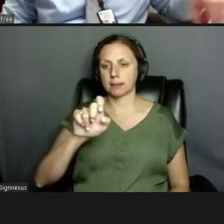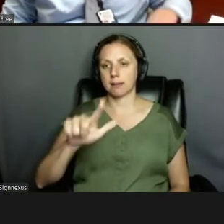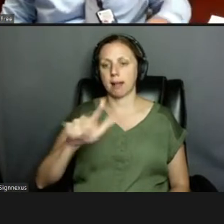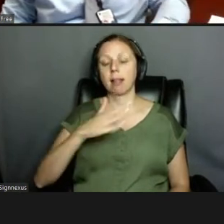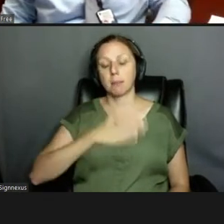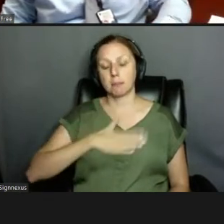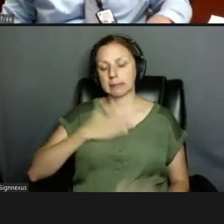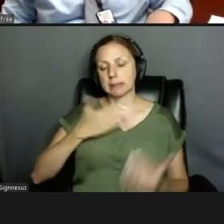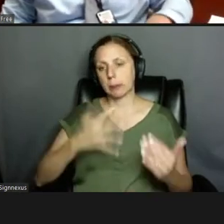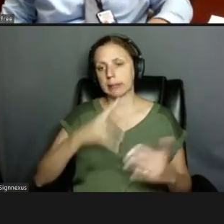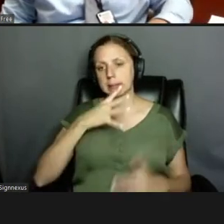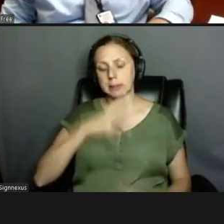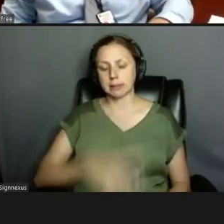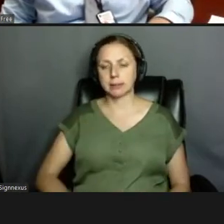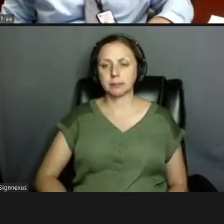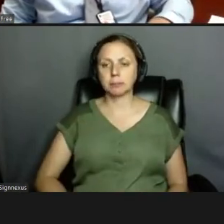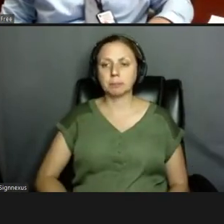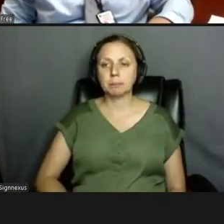connect.